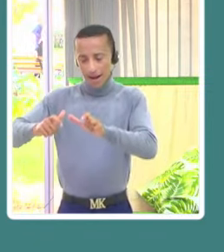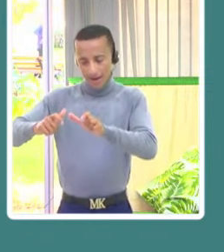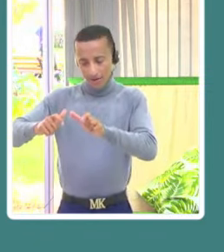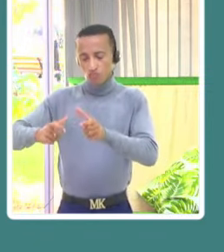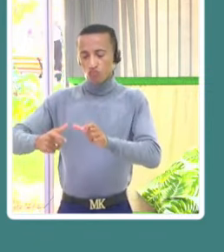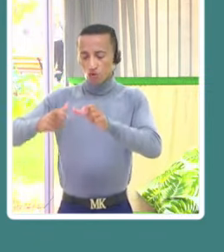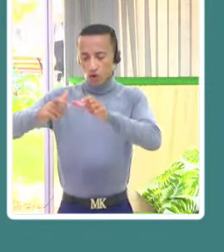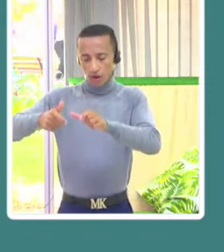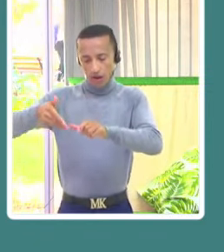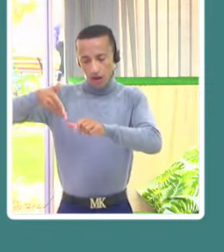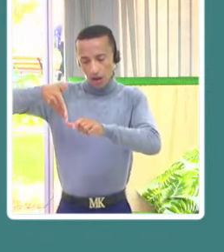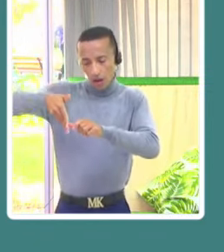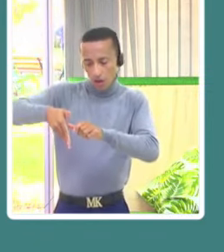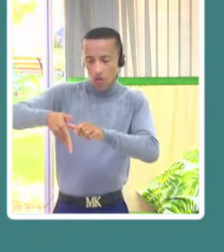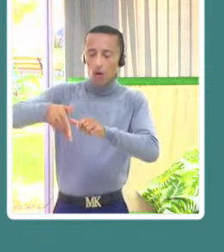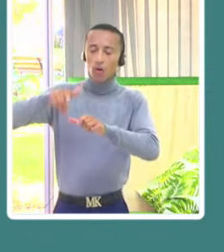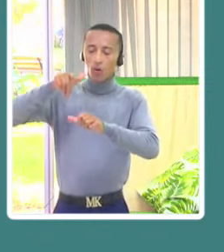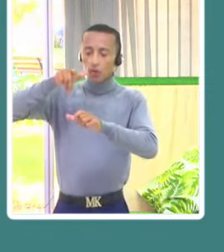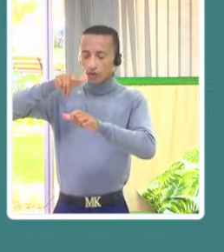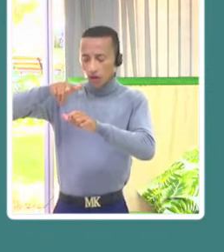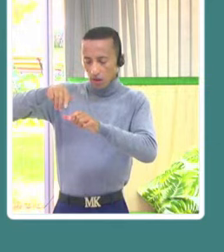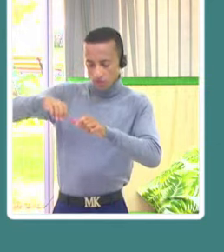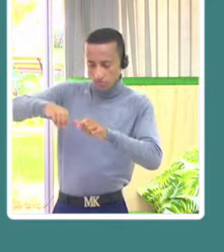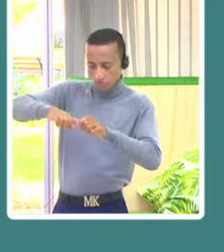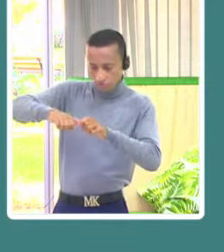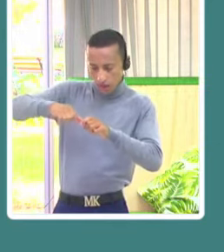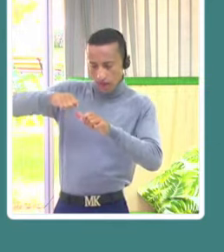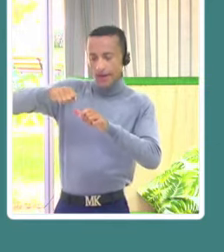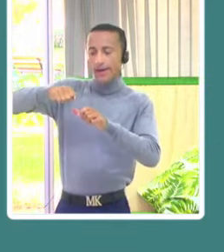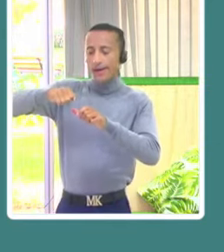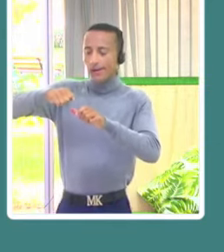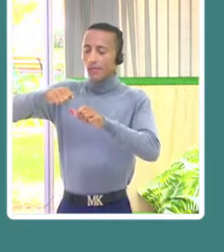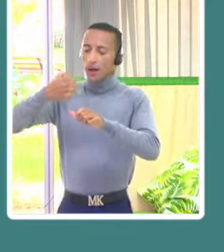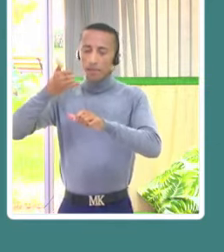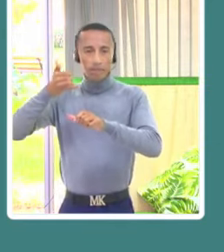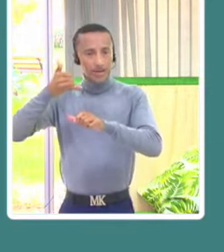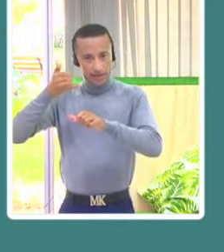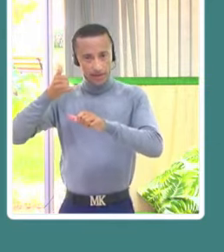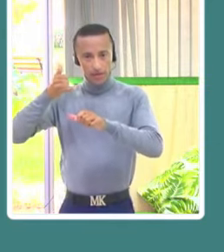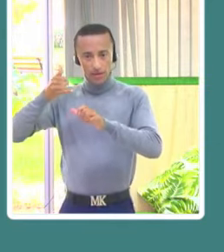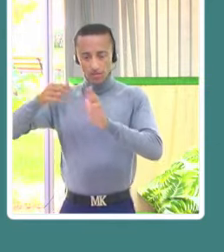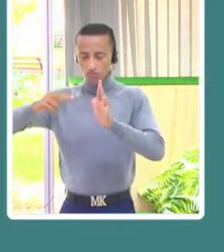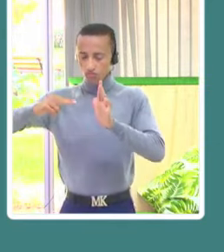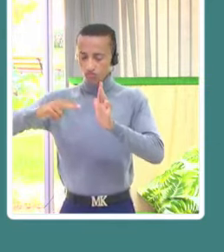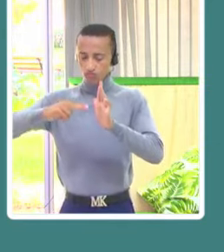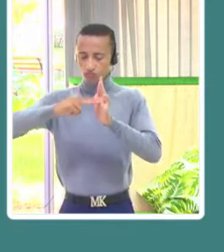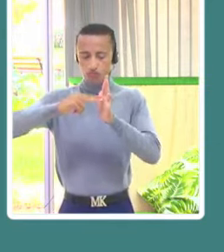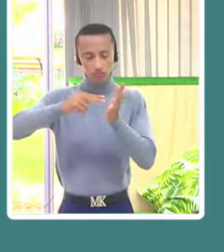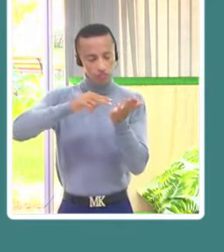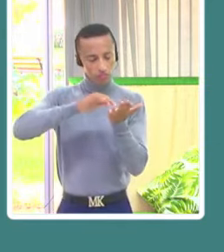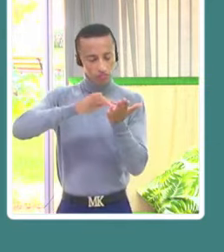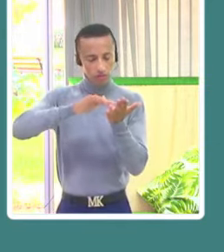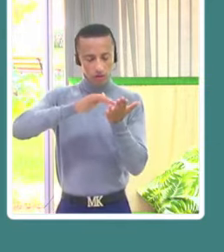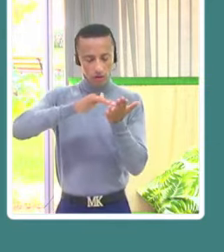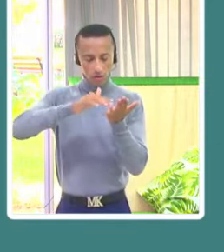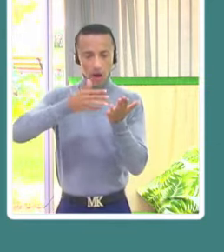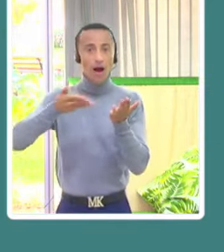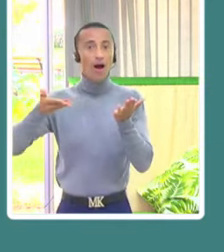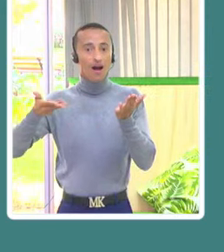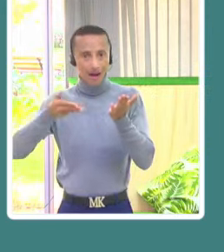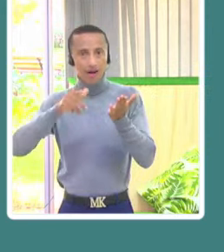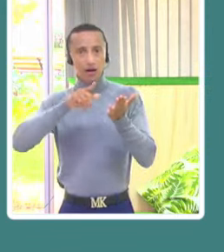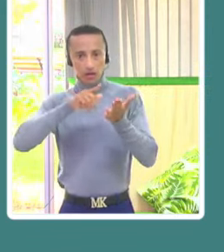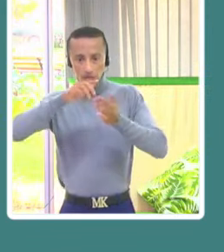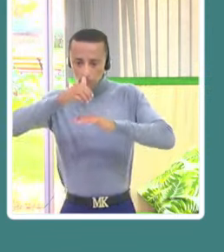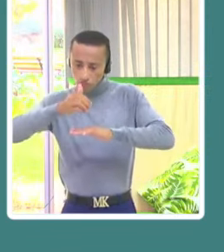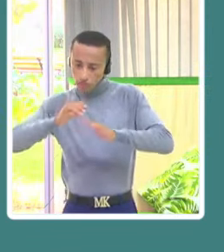batteries for a particular e-bike. You find that which is the closest, they post the